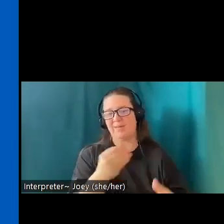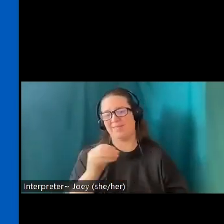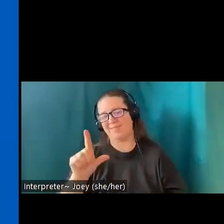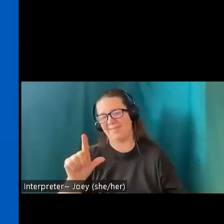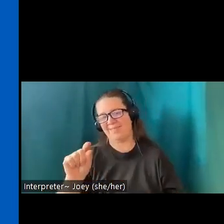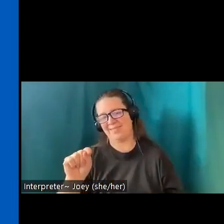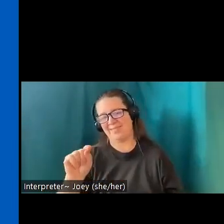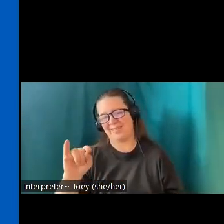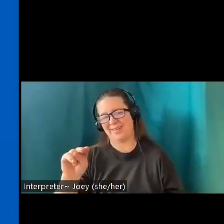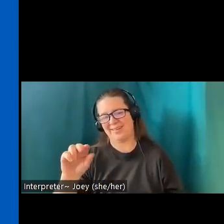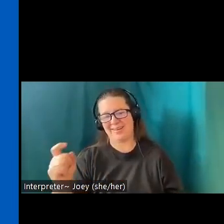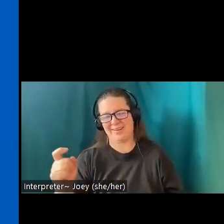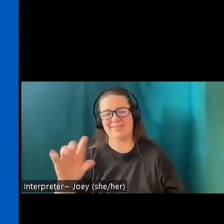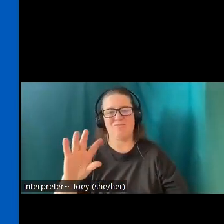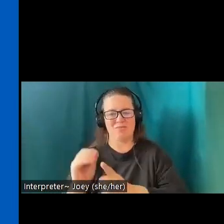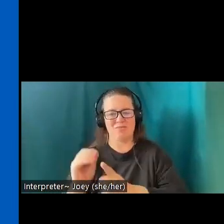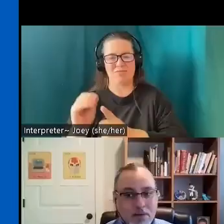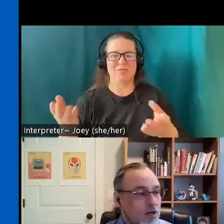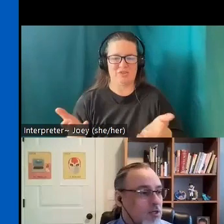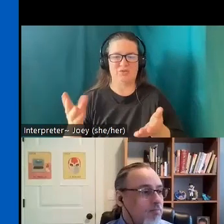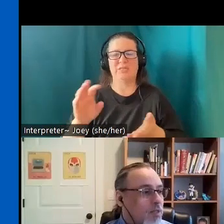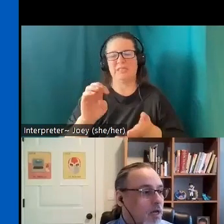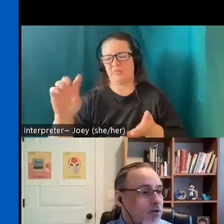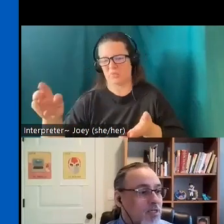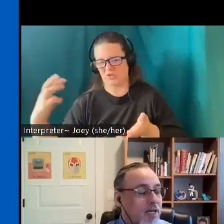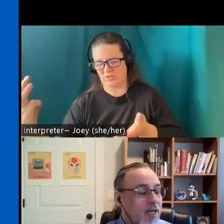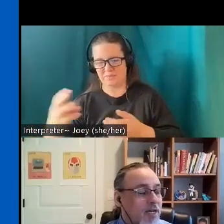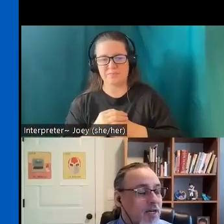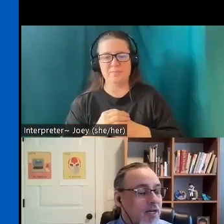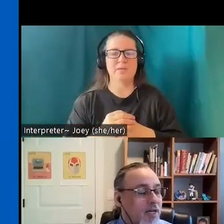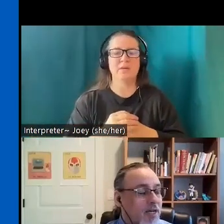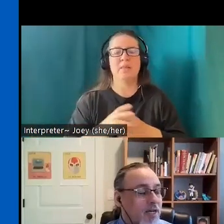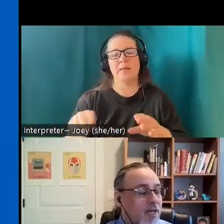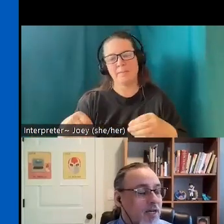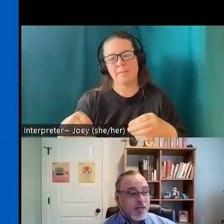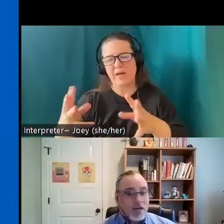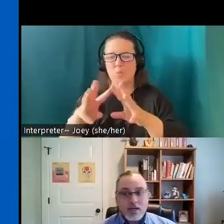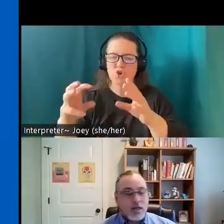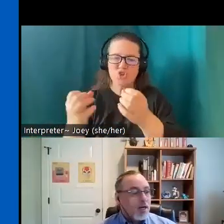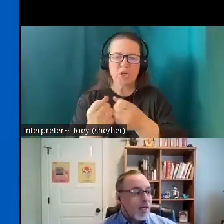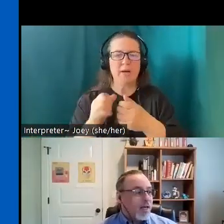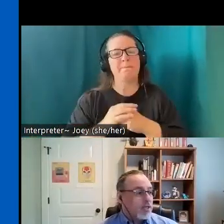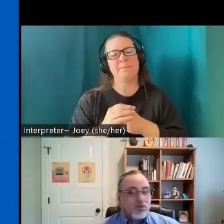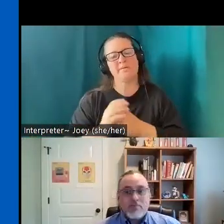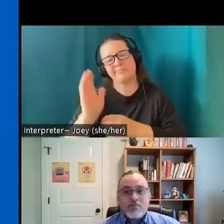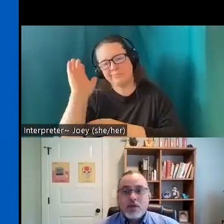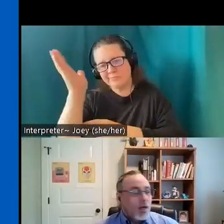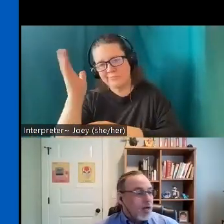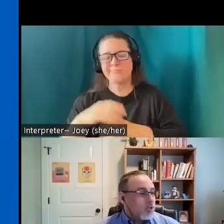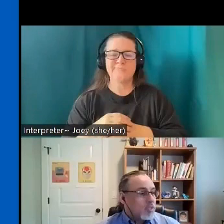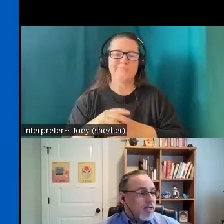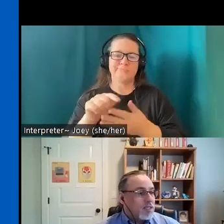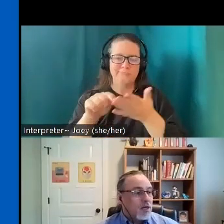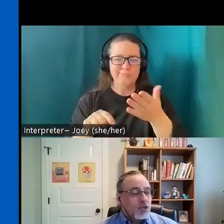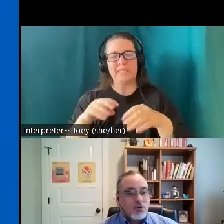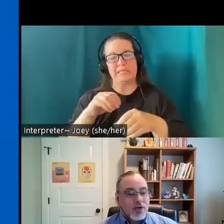do this is by providing workshops, seminars, and presentations in schools about Latinx identity and history. So